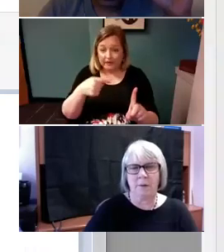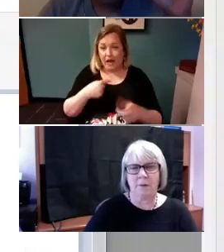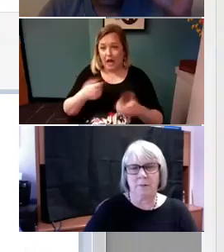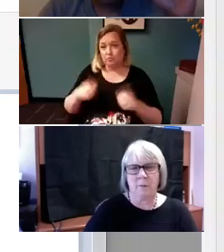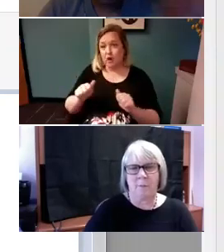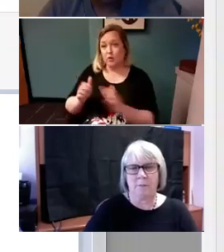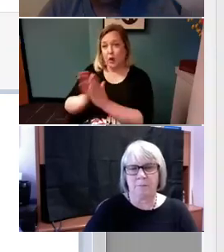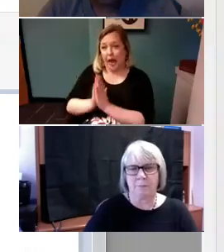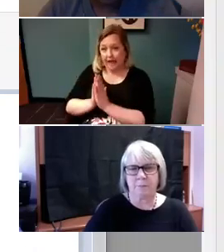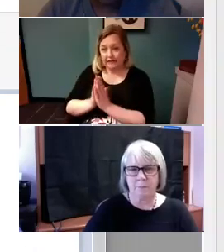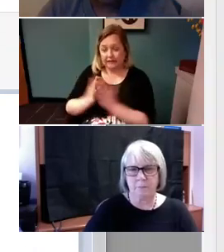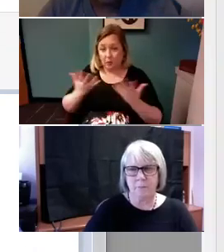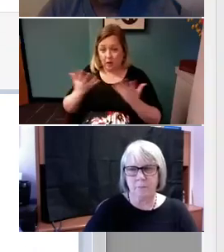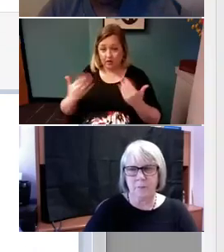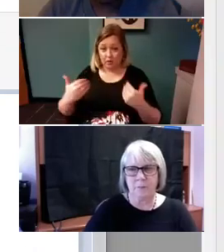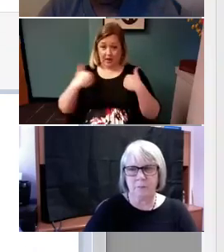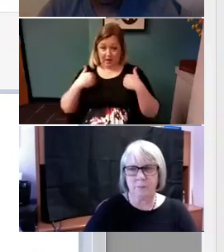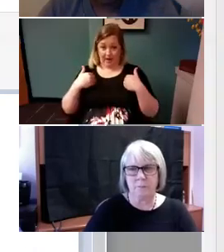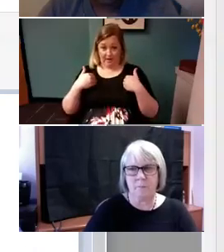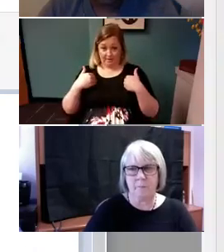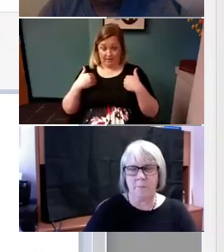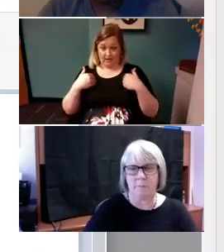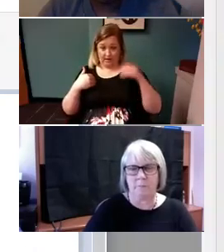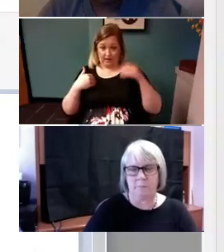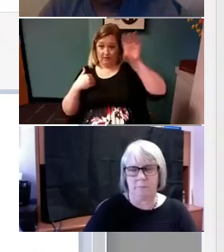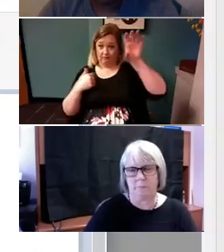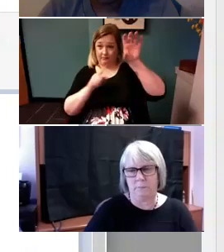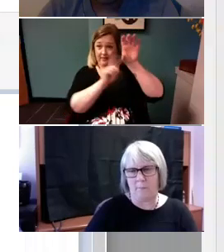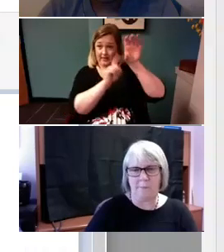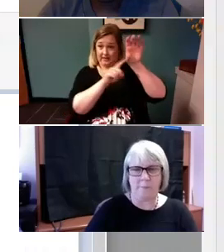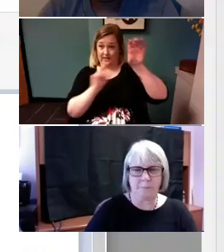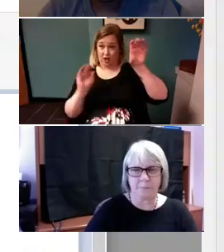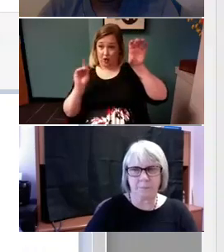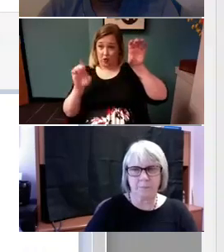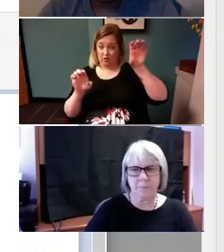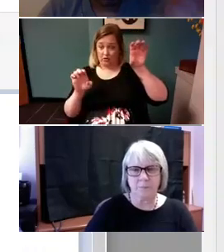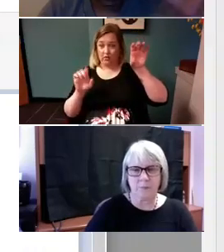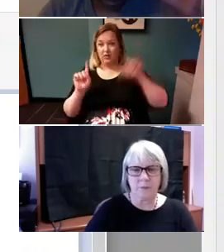we have this particular node, right? So let's remove all of those things.